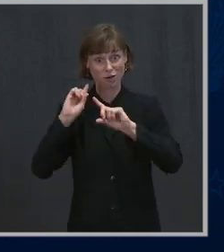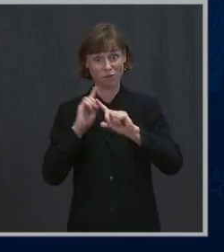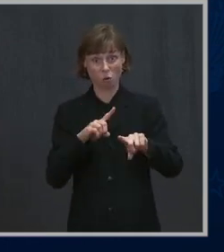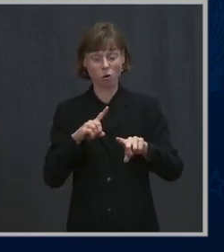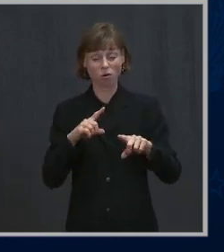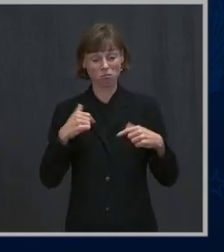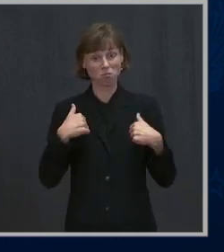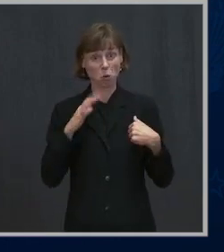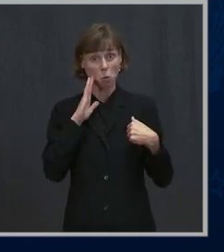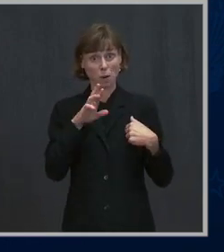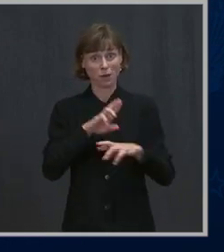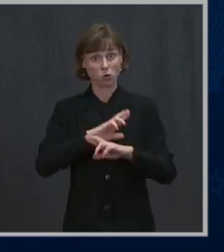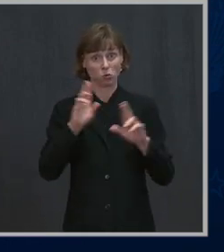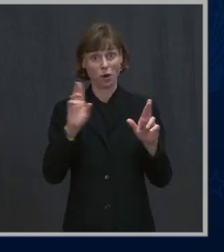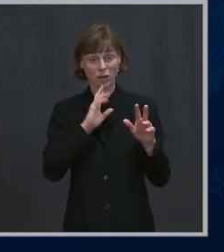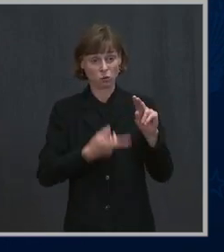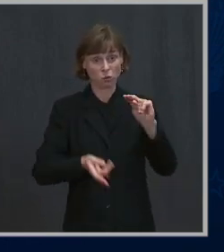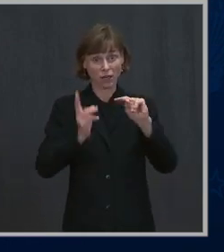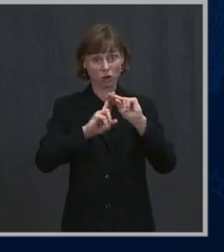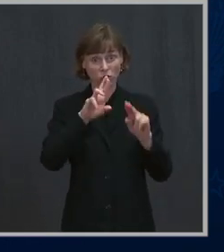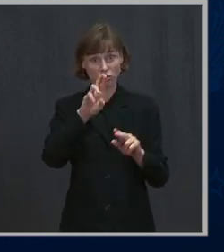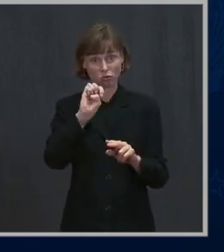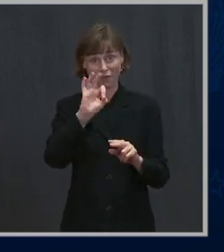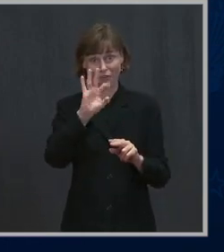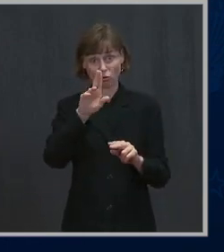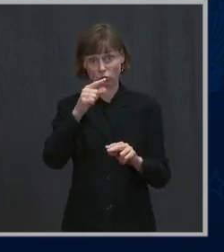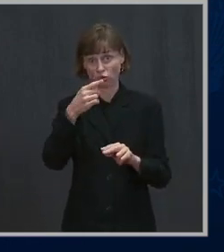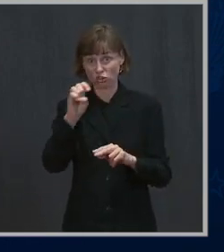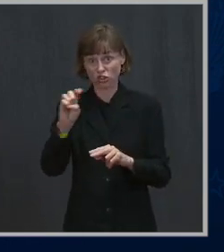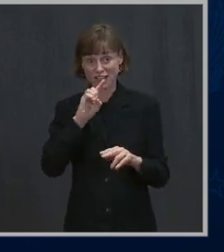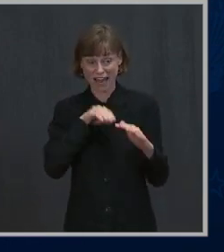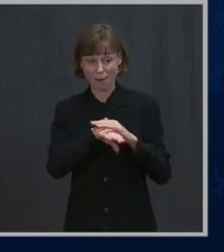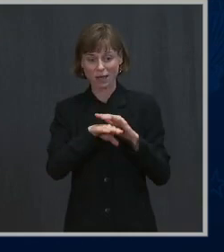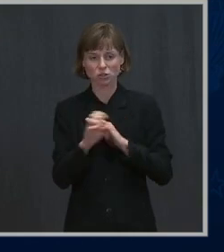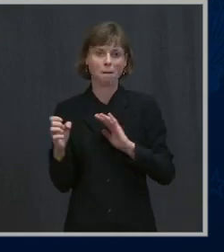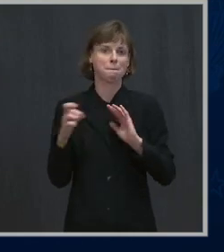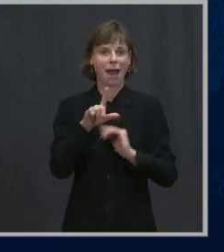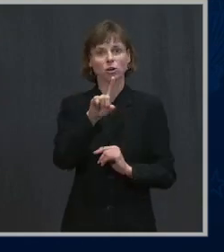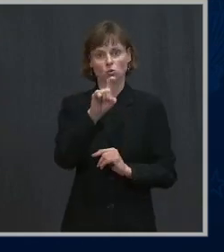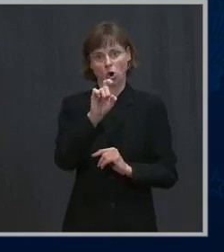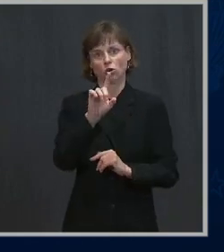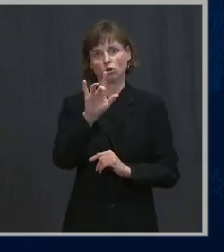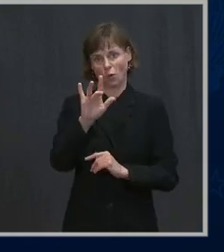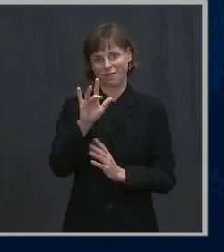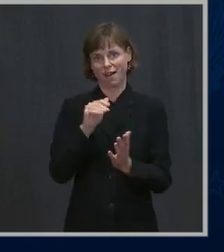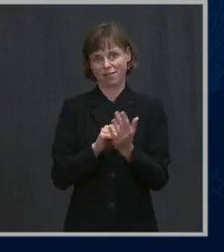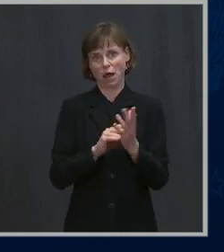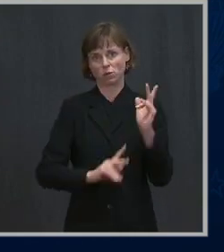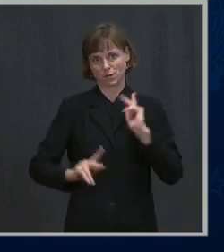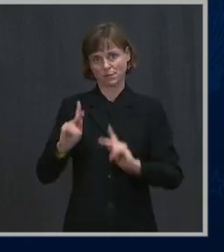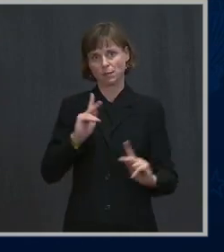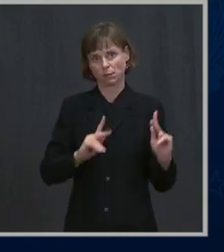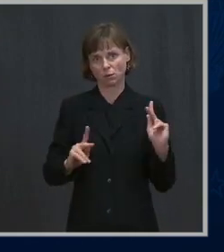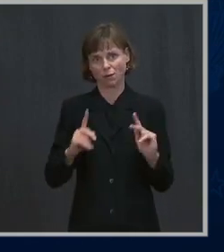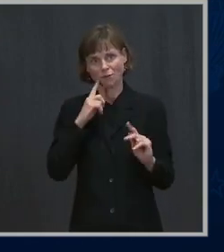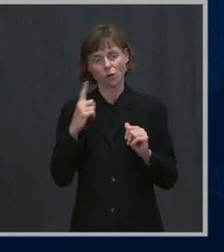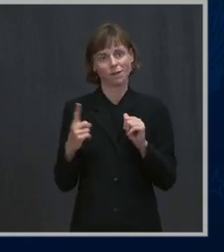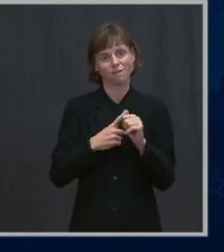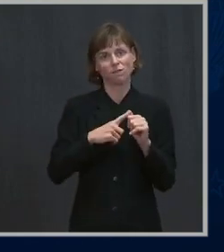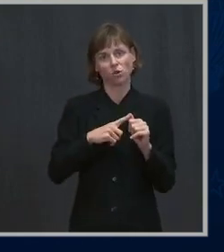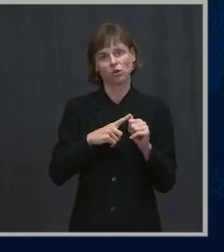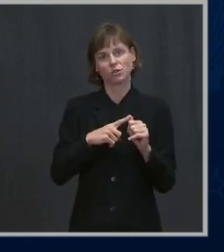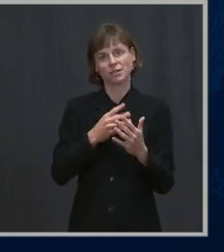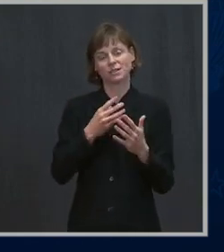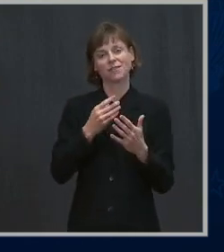able to raise the refugee admissions back up to 125 000 persons for the first full fiscal year of the